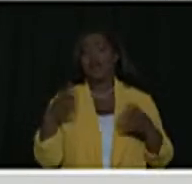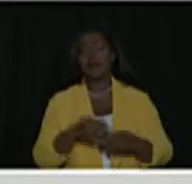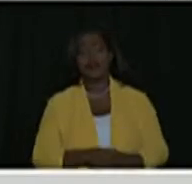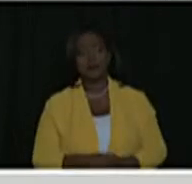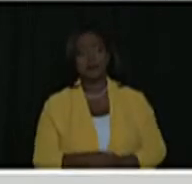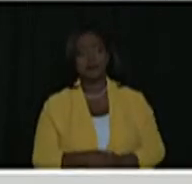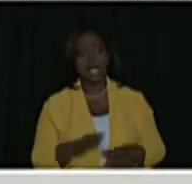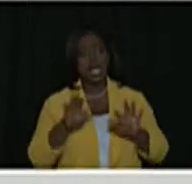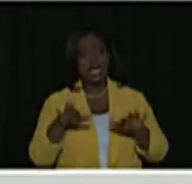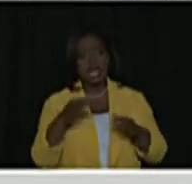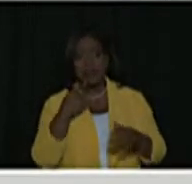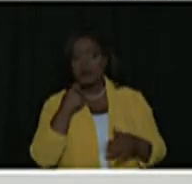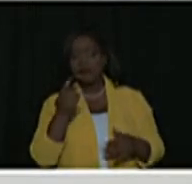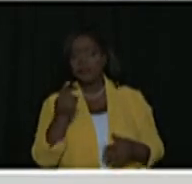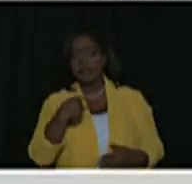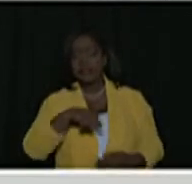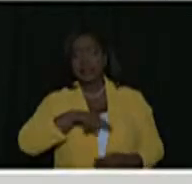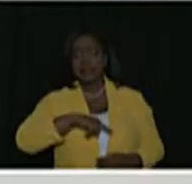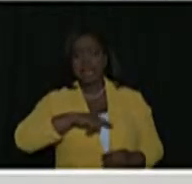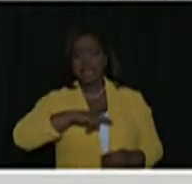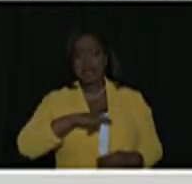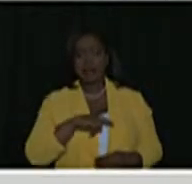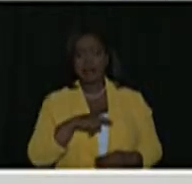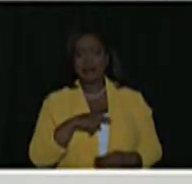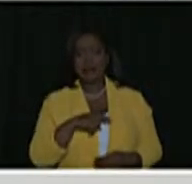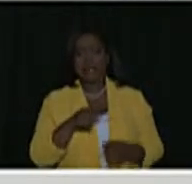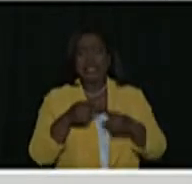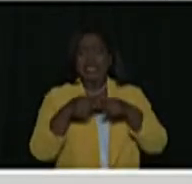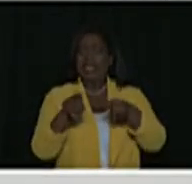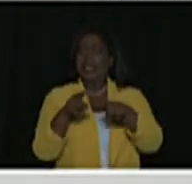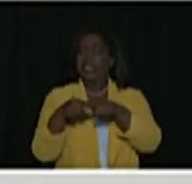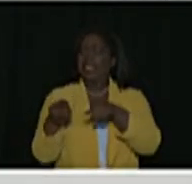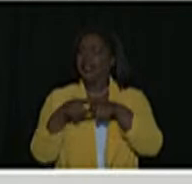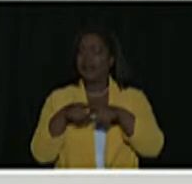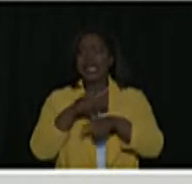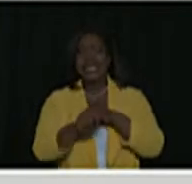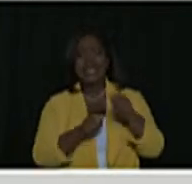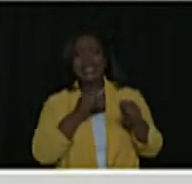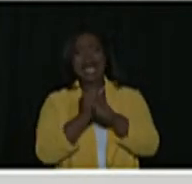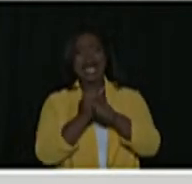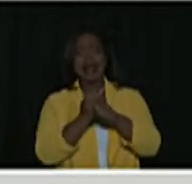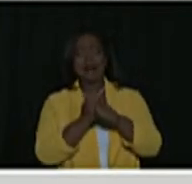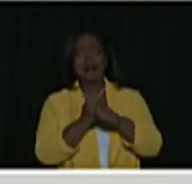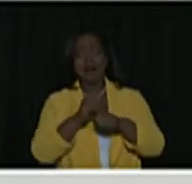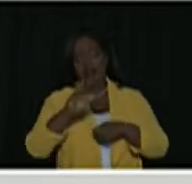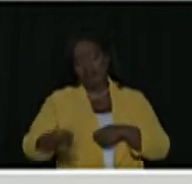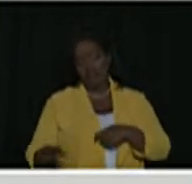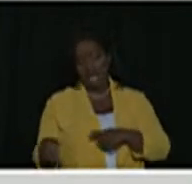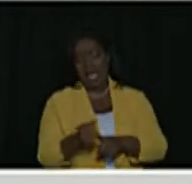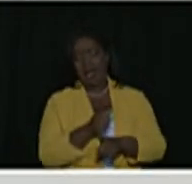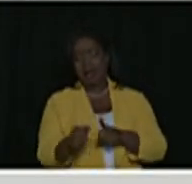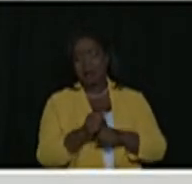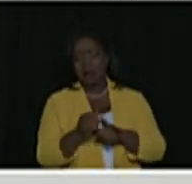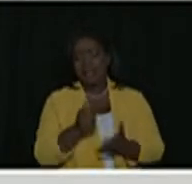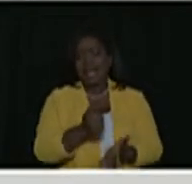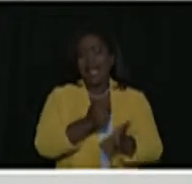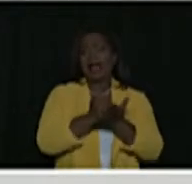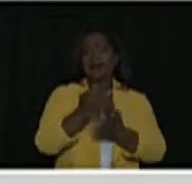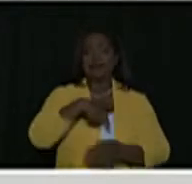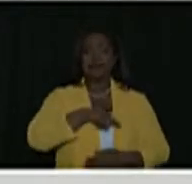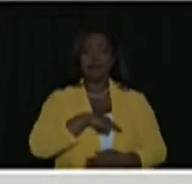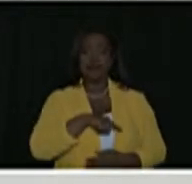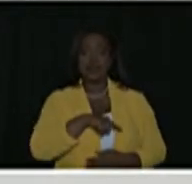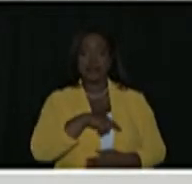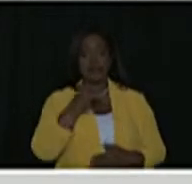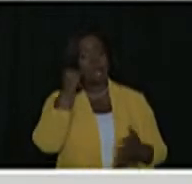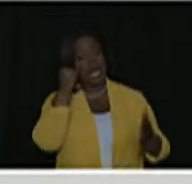you outline for us the various forms of child abuse and help us to identify